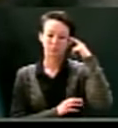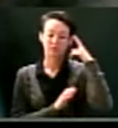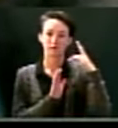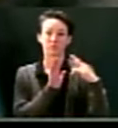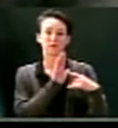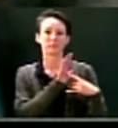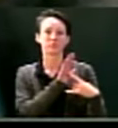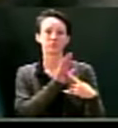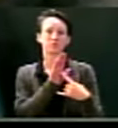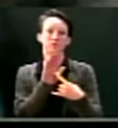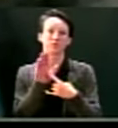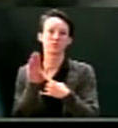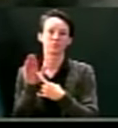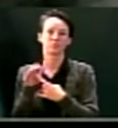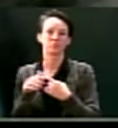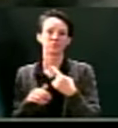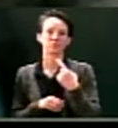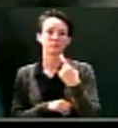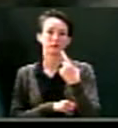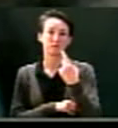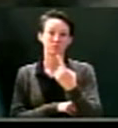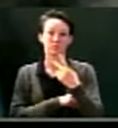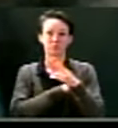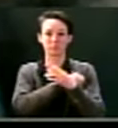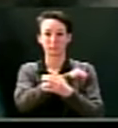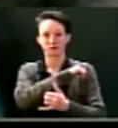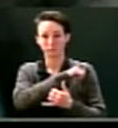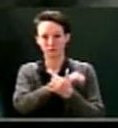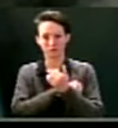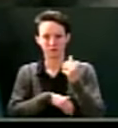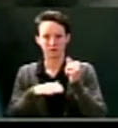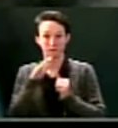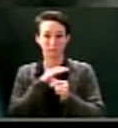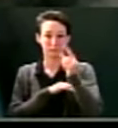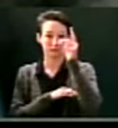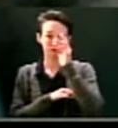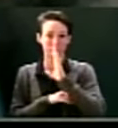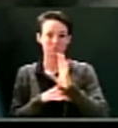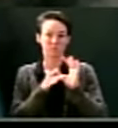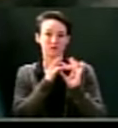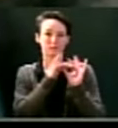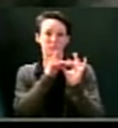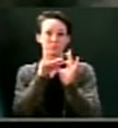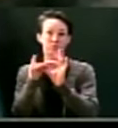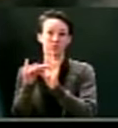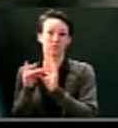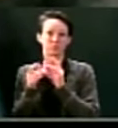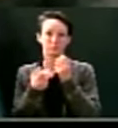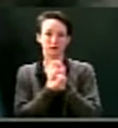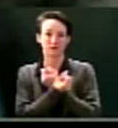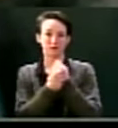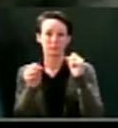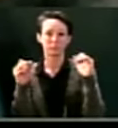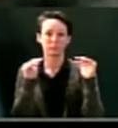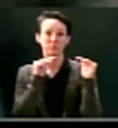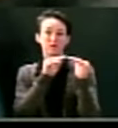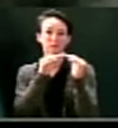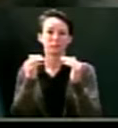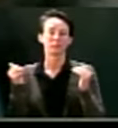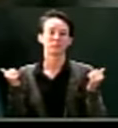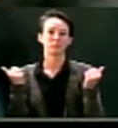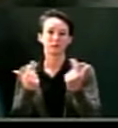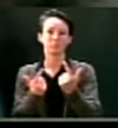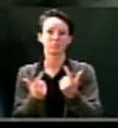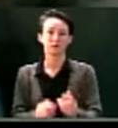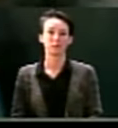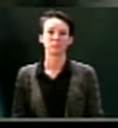the republic for which it stands, one nation, under God, indivisible, with liberty and justice